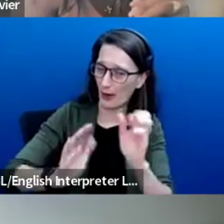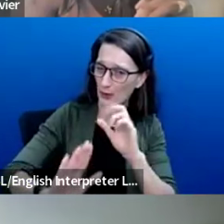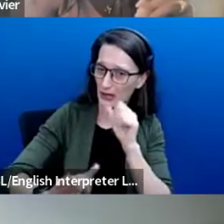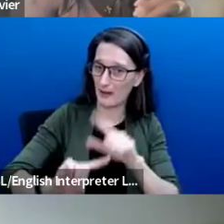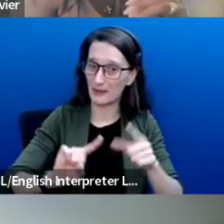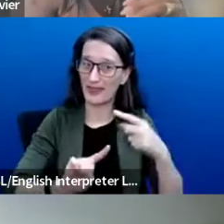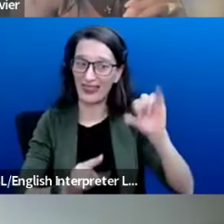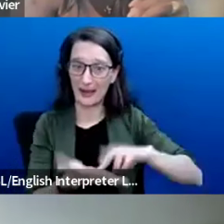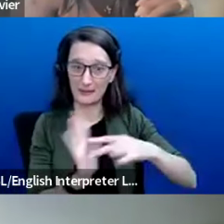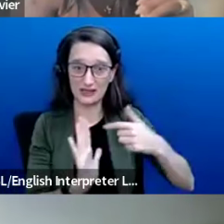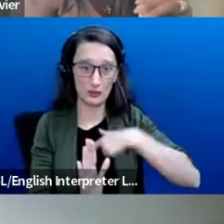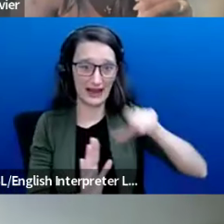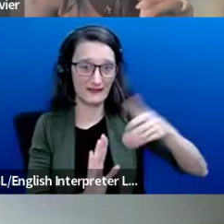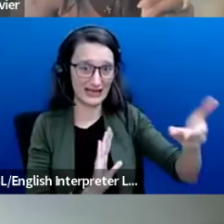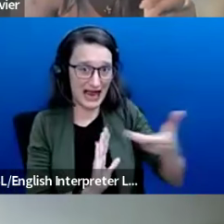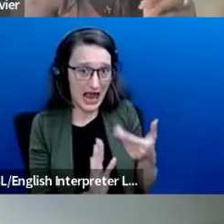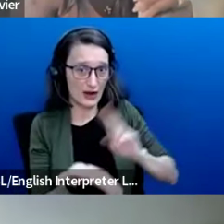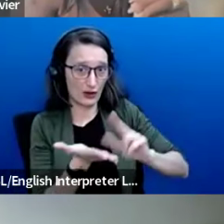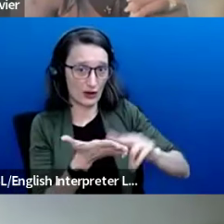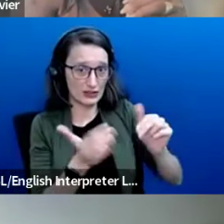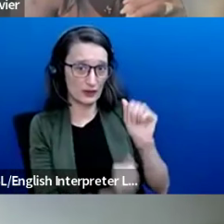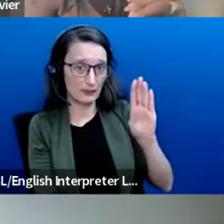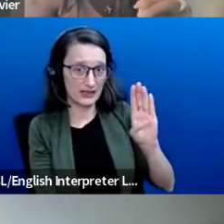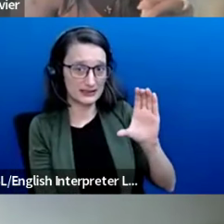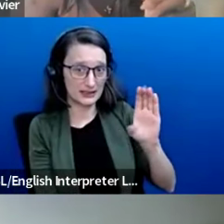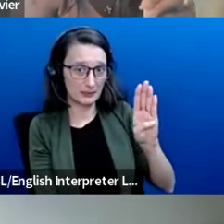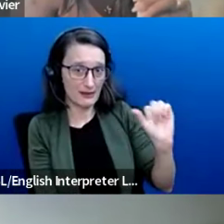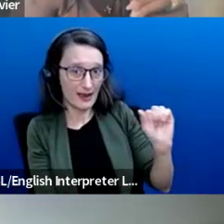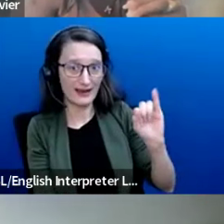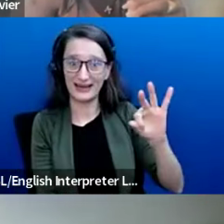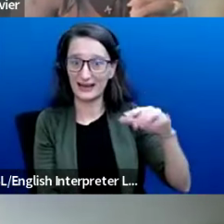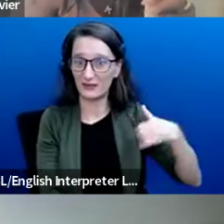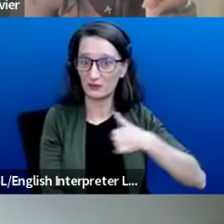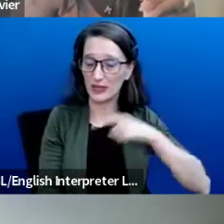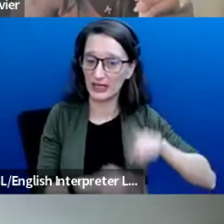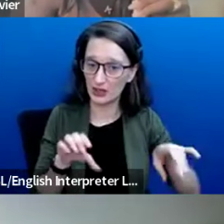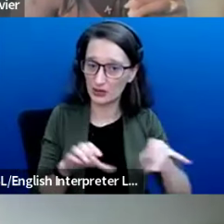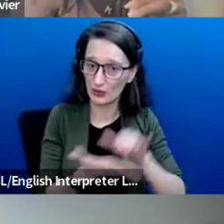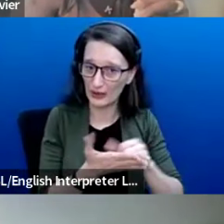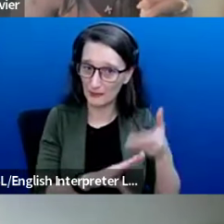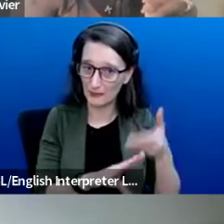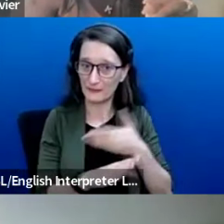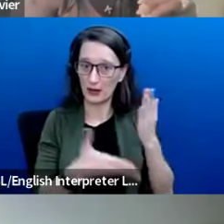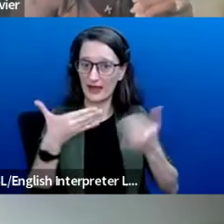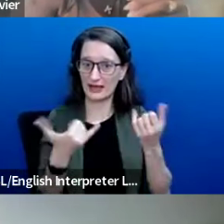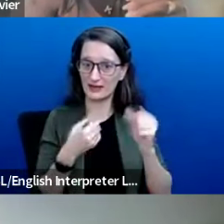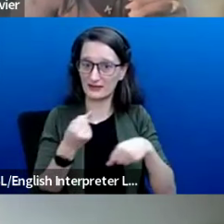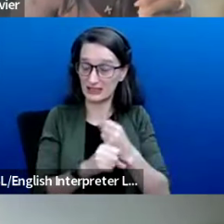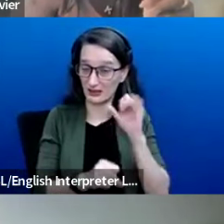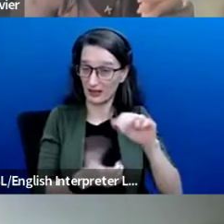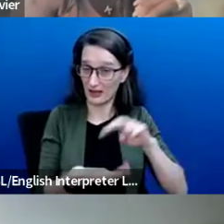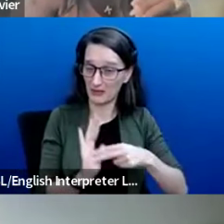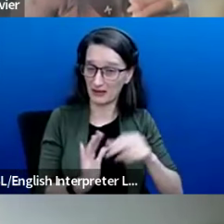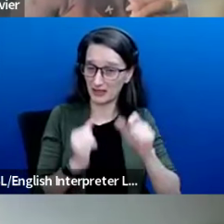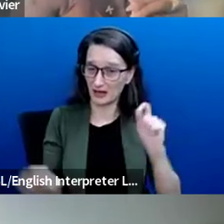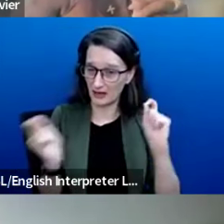hire or contract with the BCBA, and if we're not able to do that by the end of the year, could we adjust